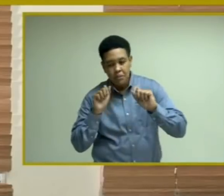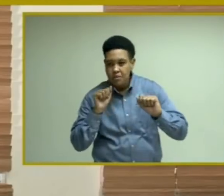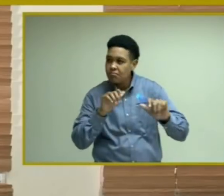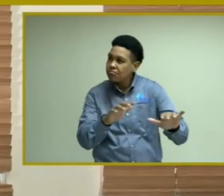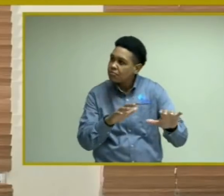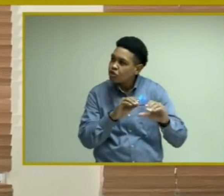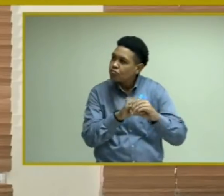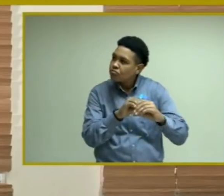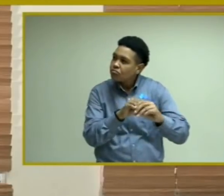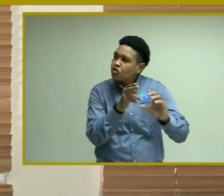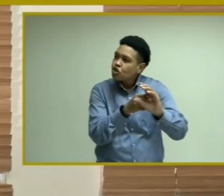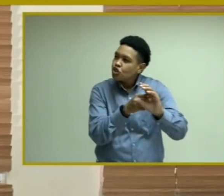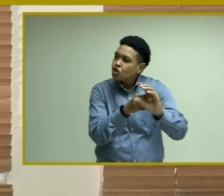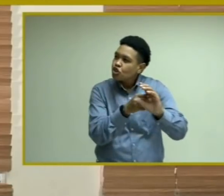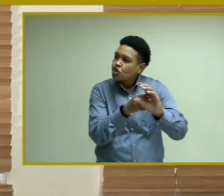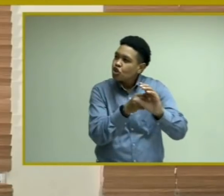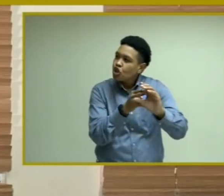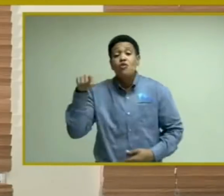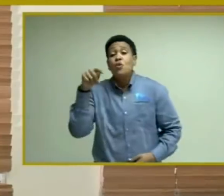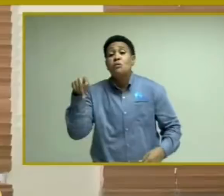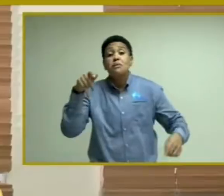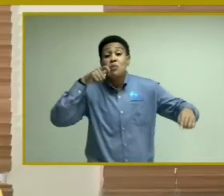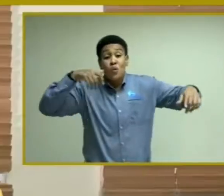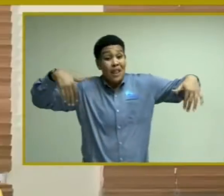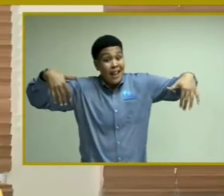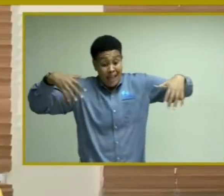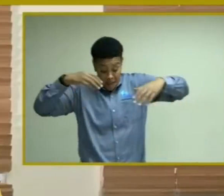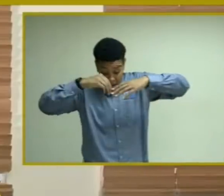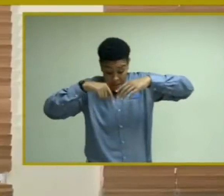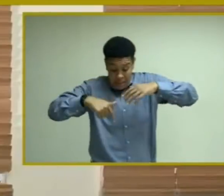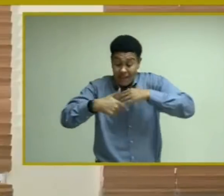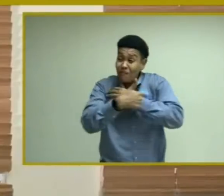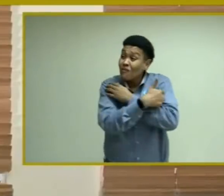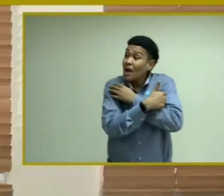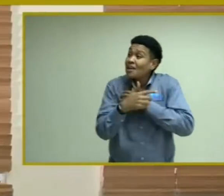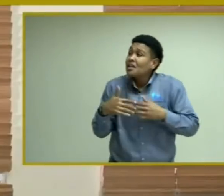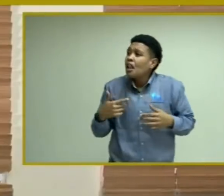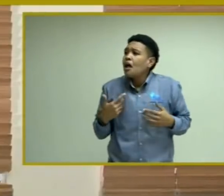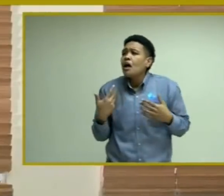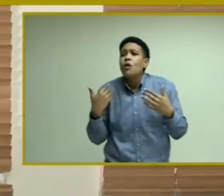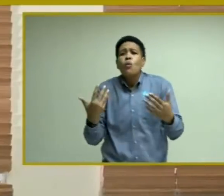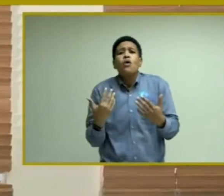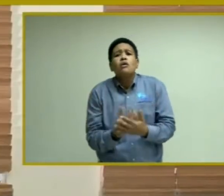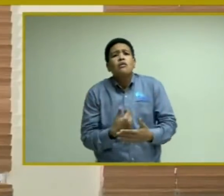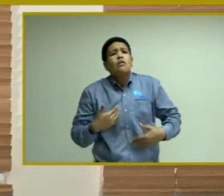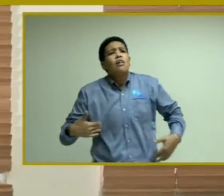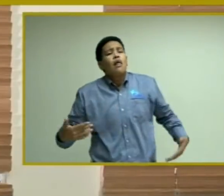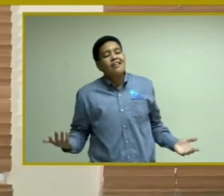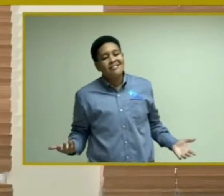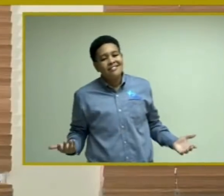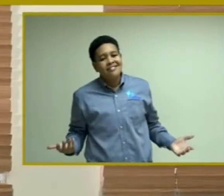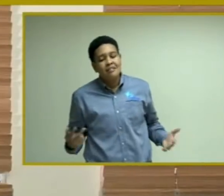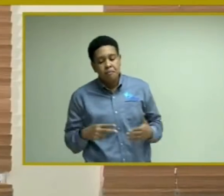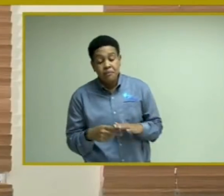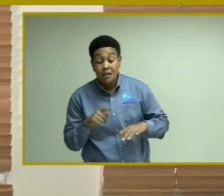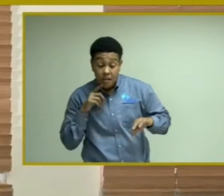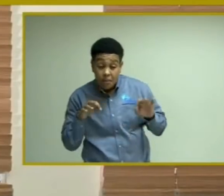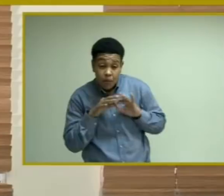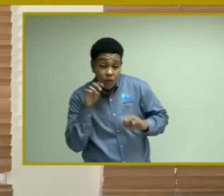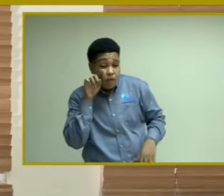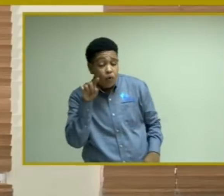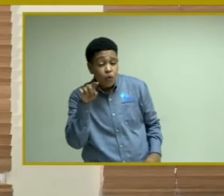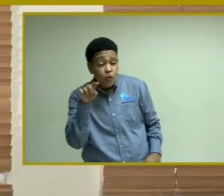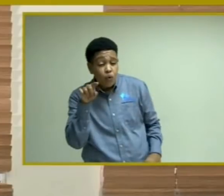on. For those persons who have not been a part of the vaccine program before, it is important for you